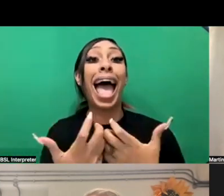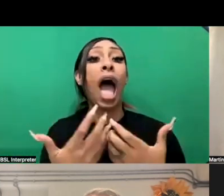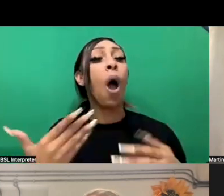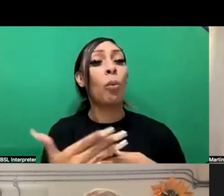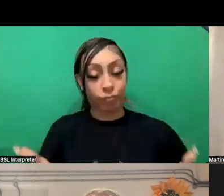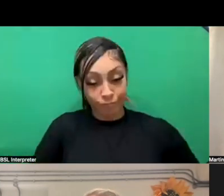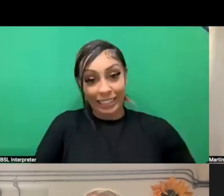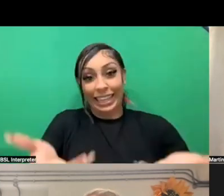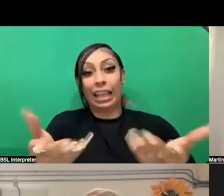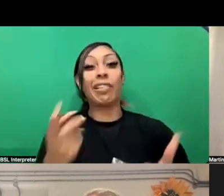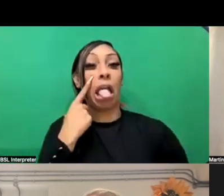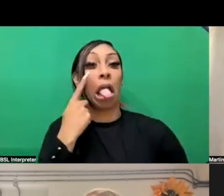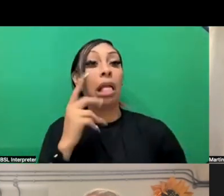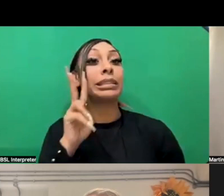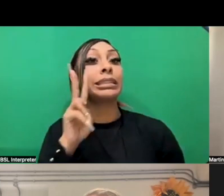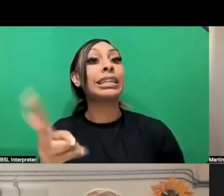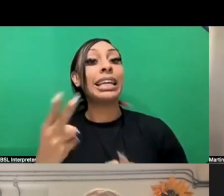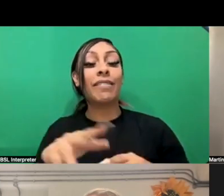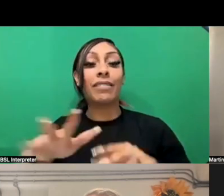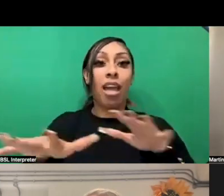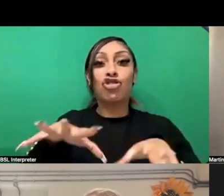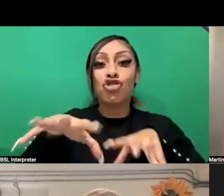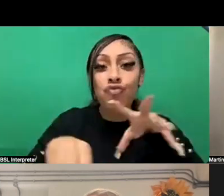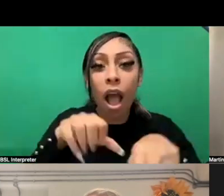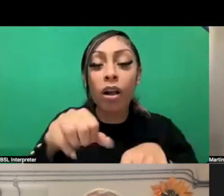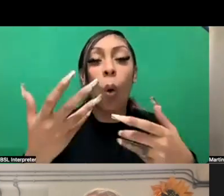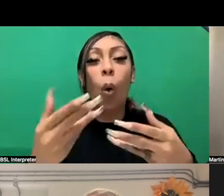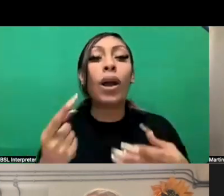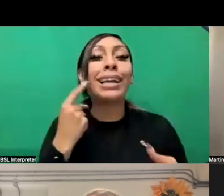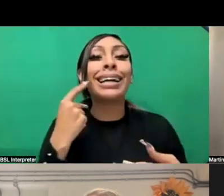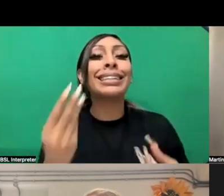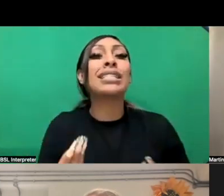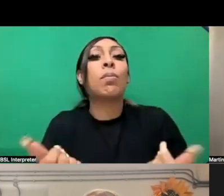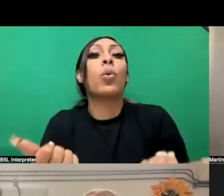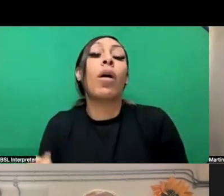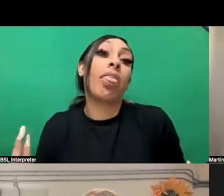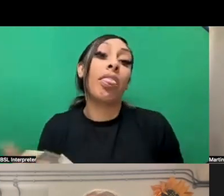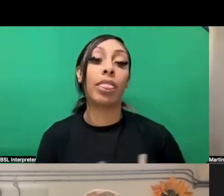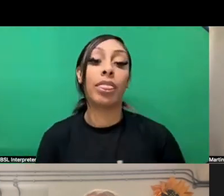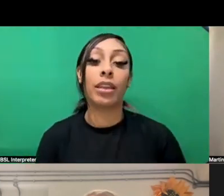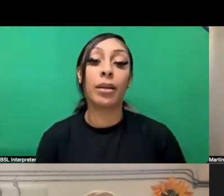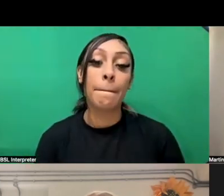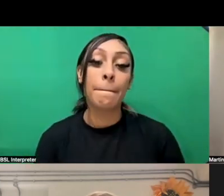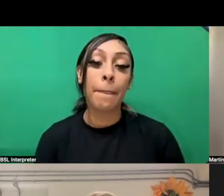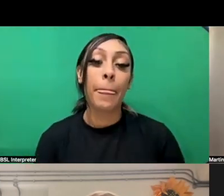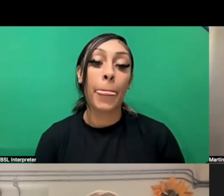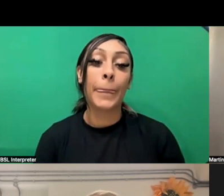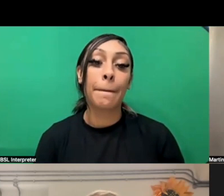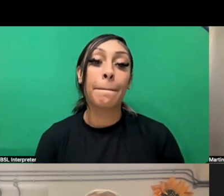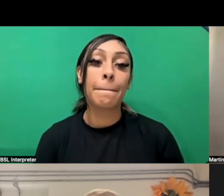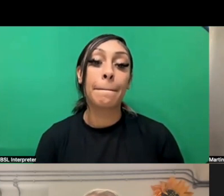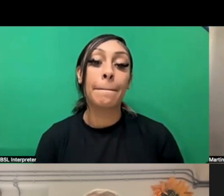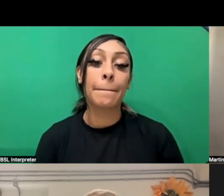use it and just see if they can. Because that's the ideal case. People often throw out printed